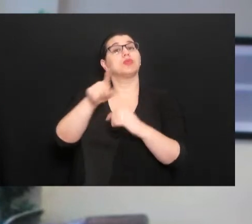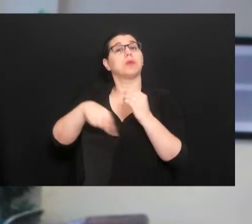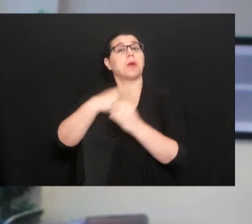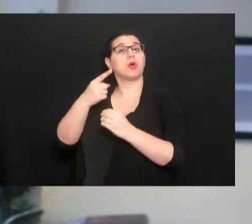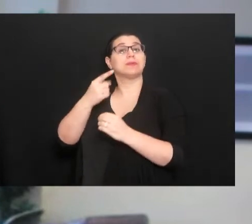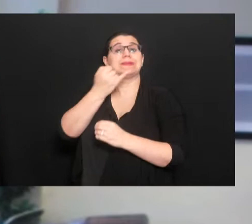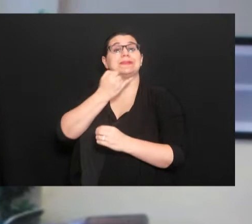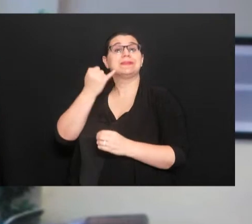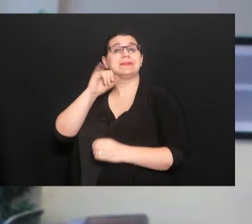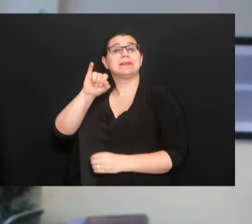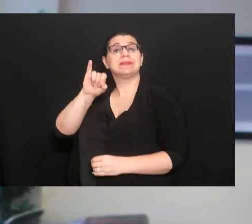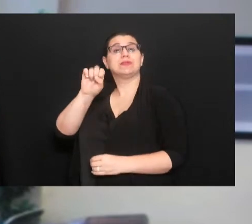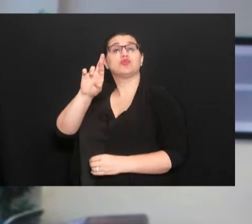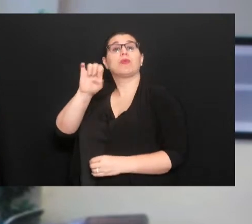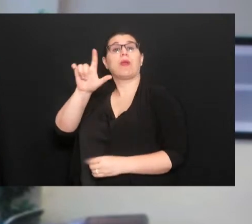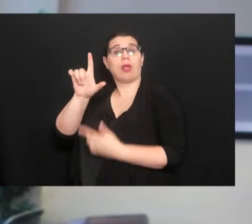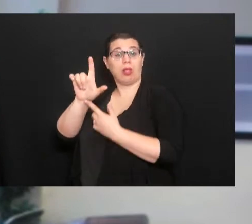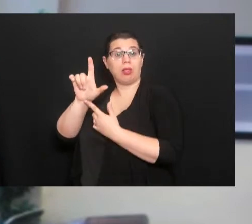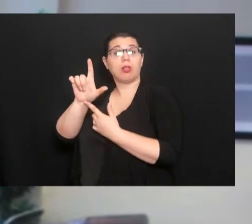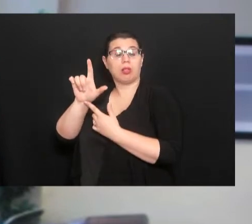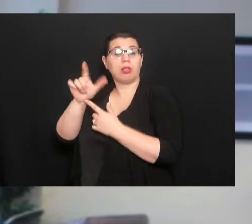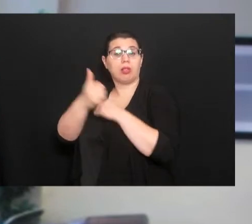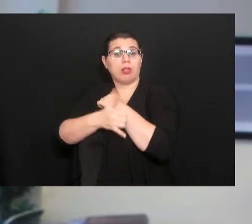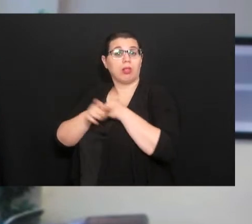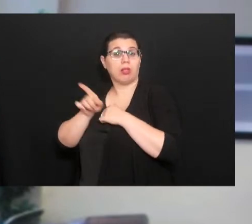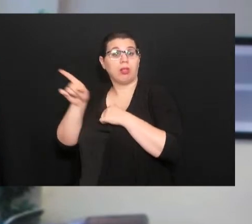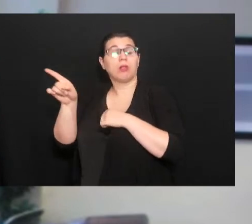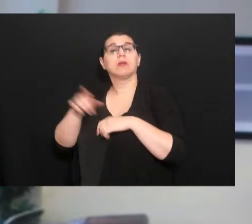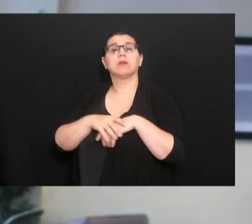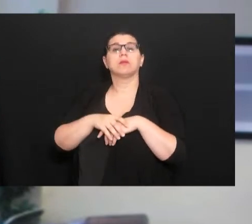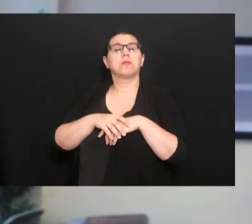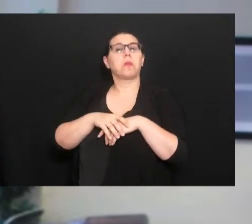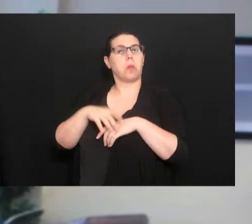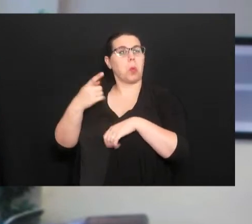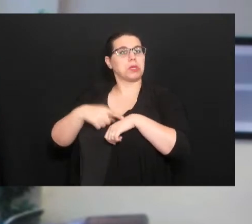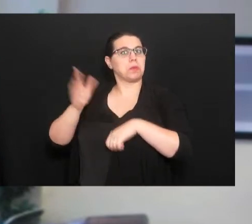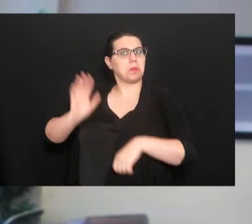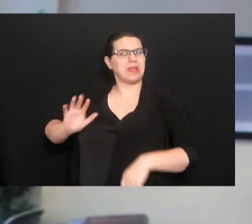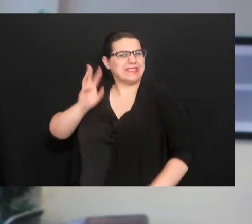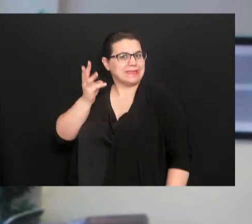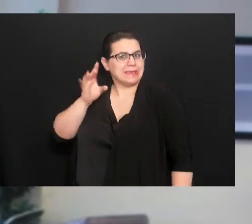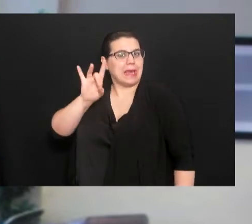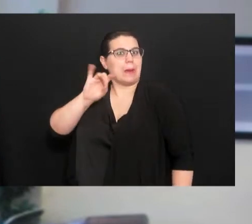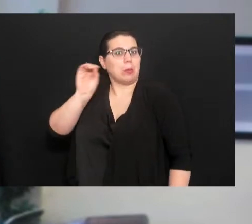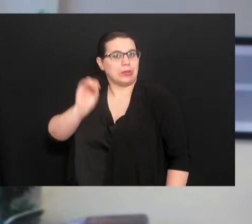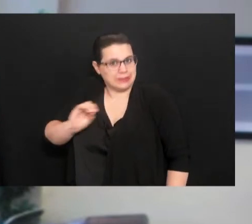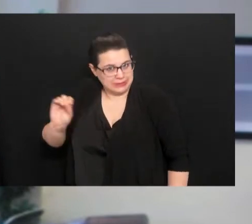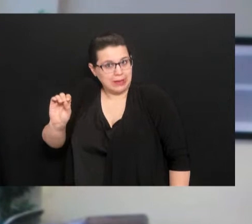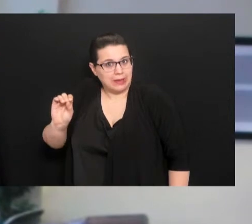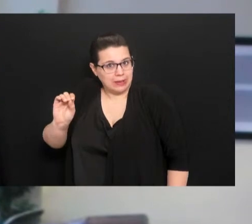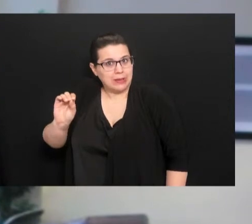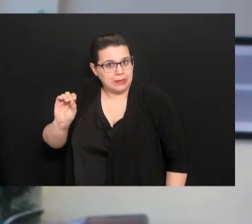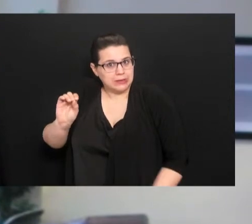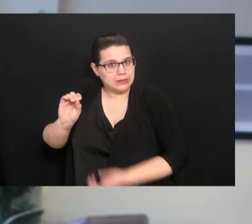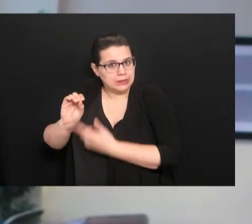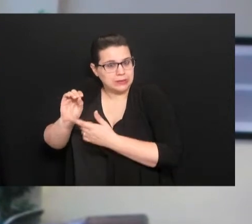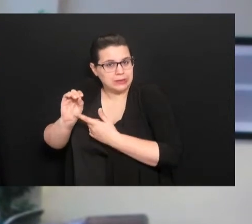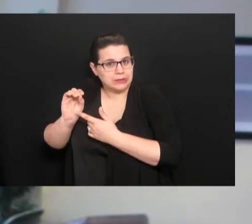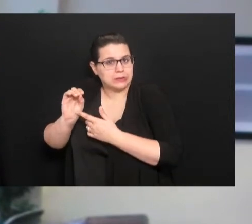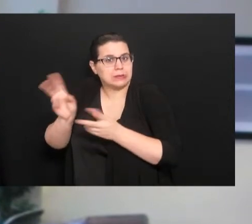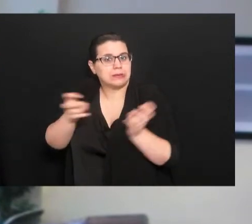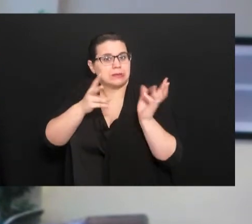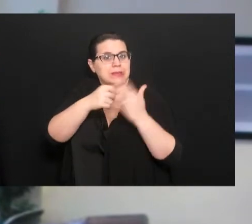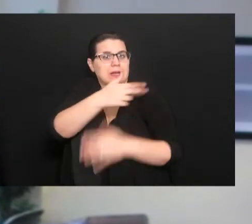saw 68% of their hospitalized people be vaccine breakthrough cases. And that